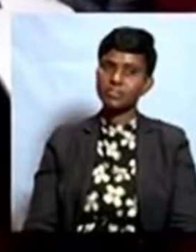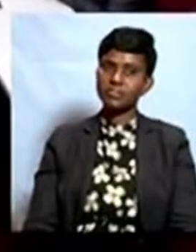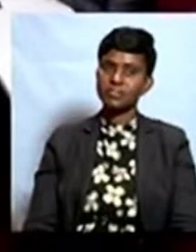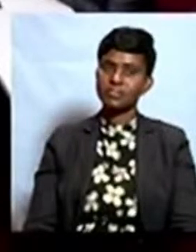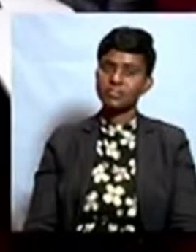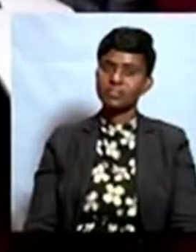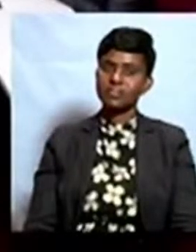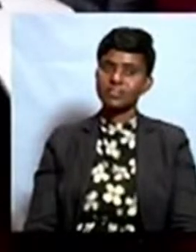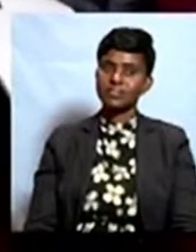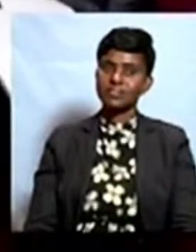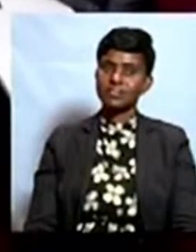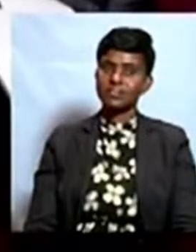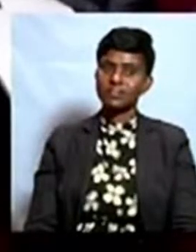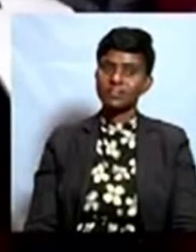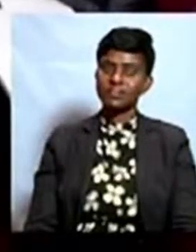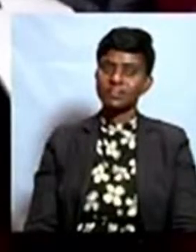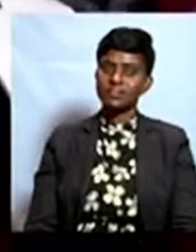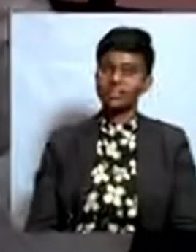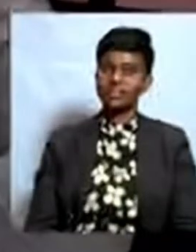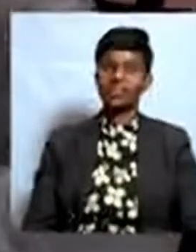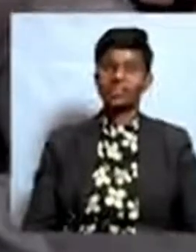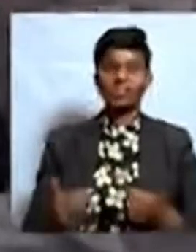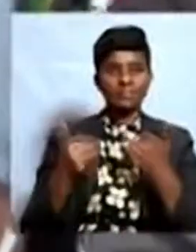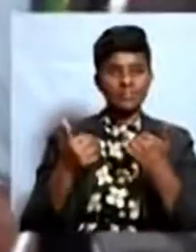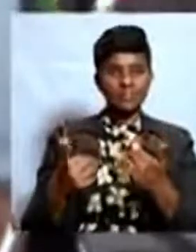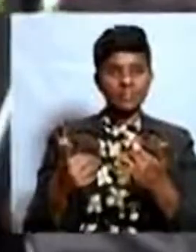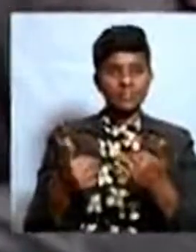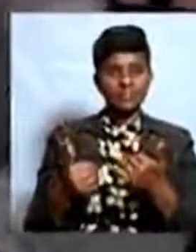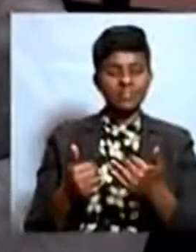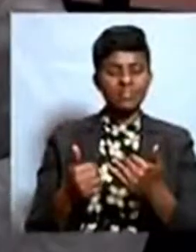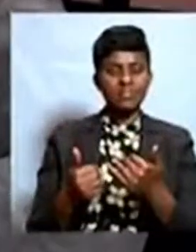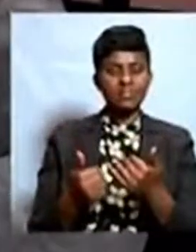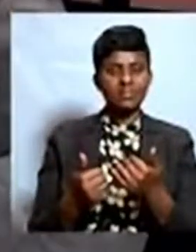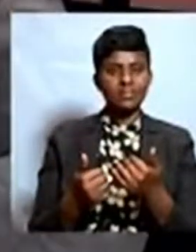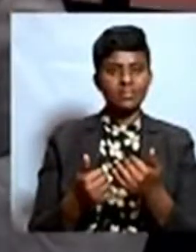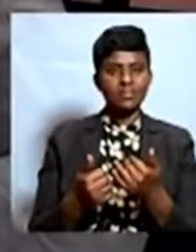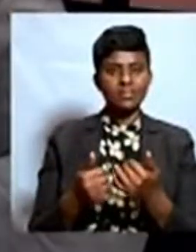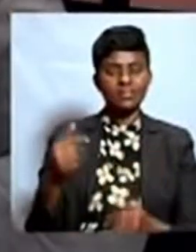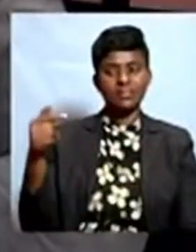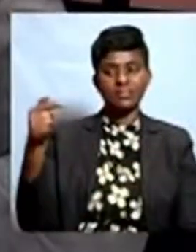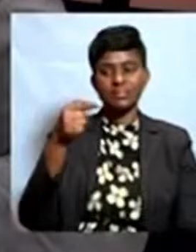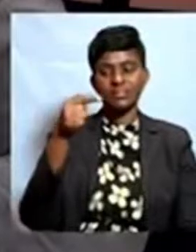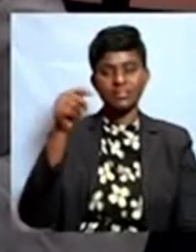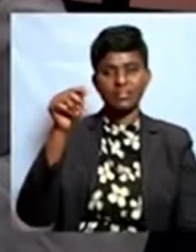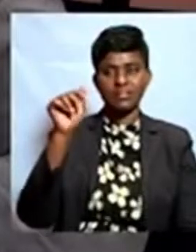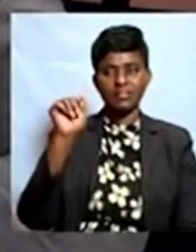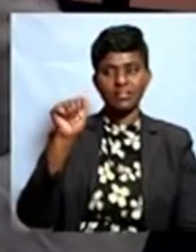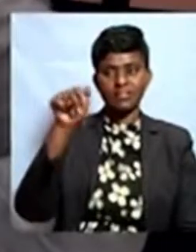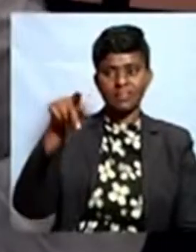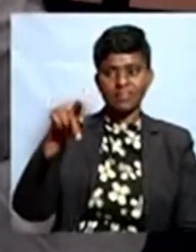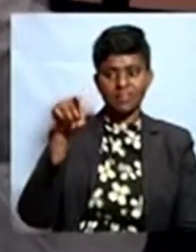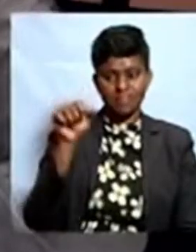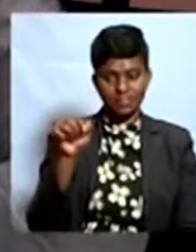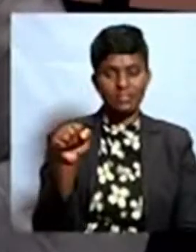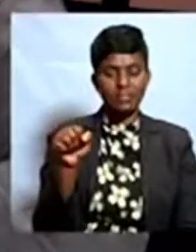We know that these amendments are coming here because of the gaps you identified in the audit that you